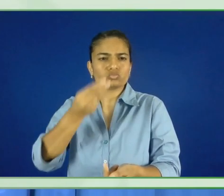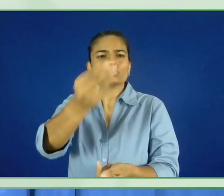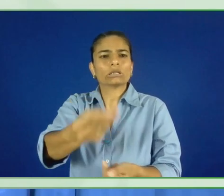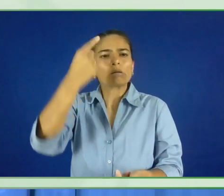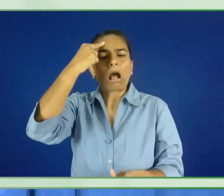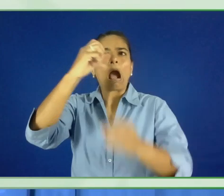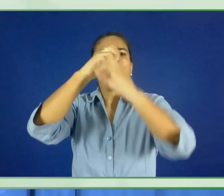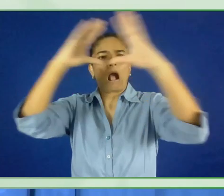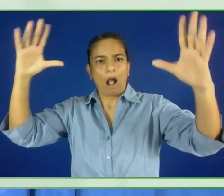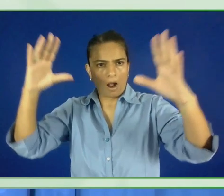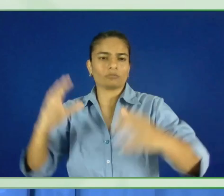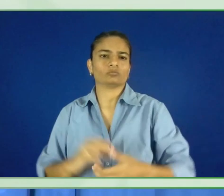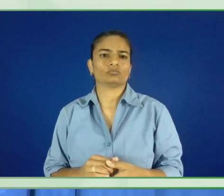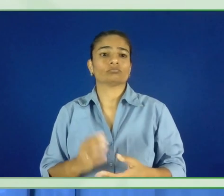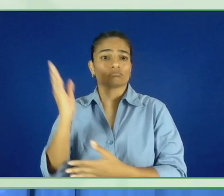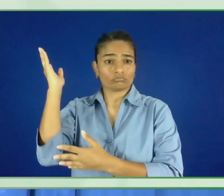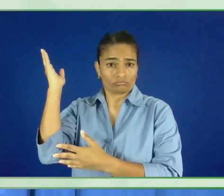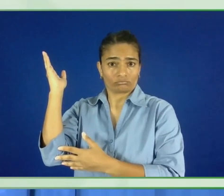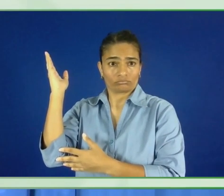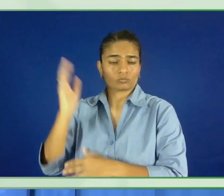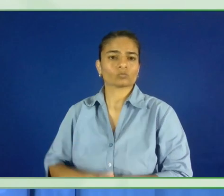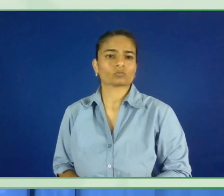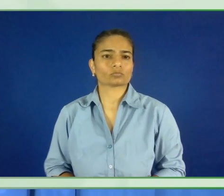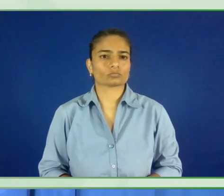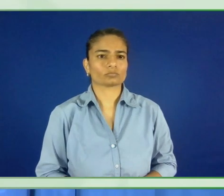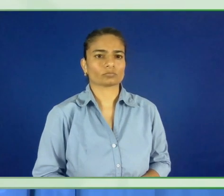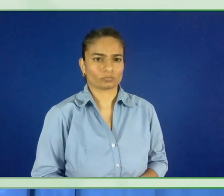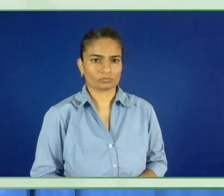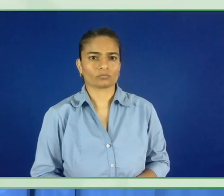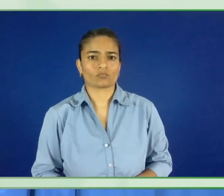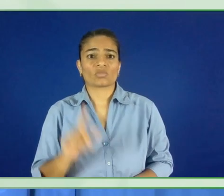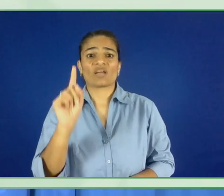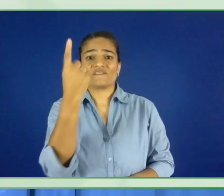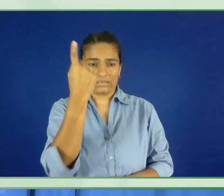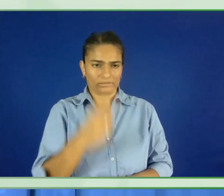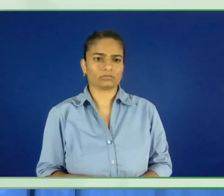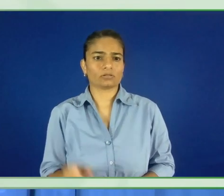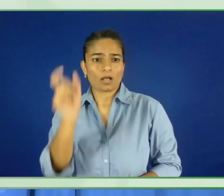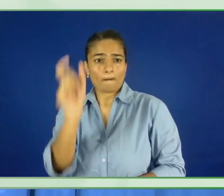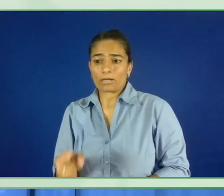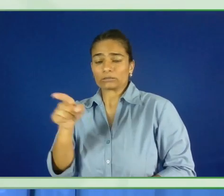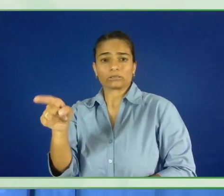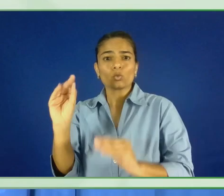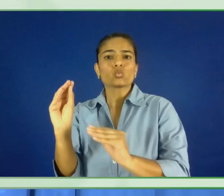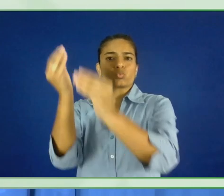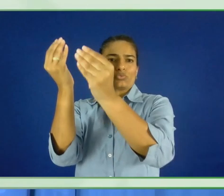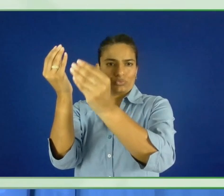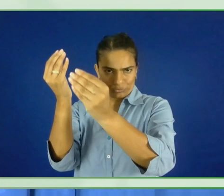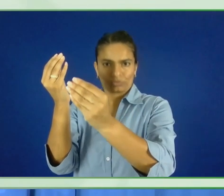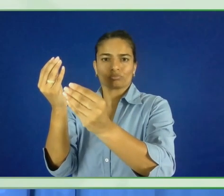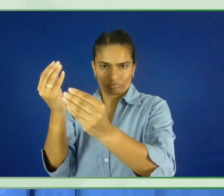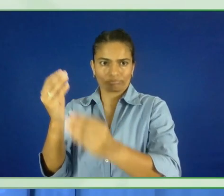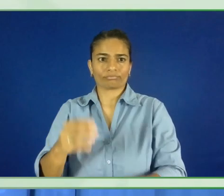step is inform, to inform the young person on the job market. So this step is